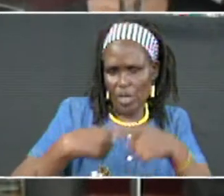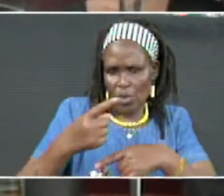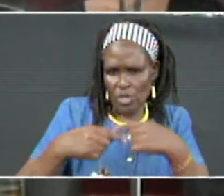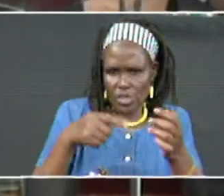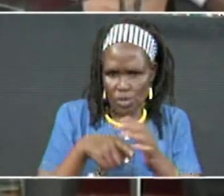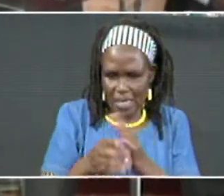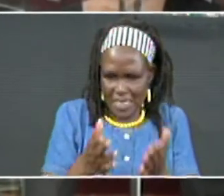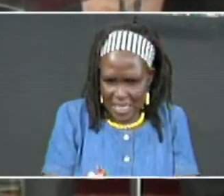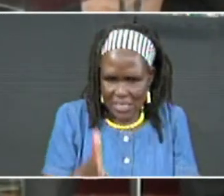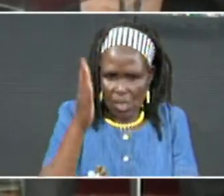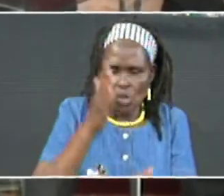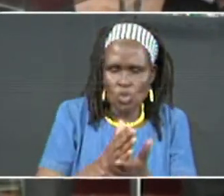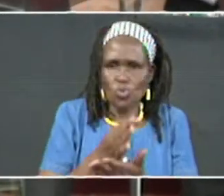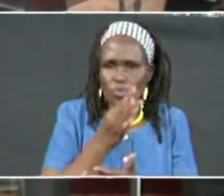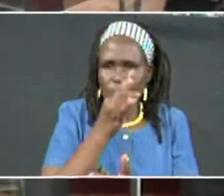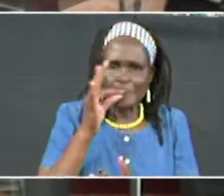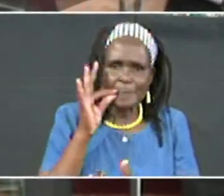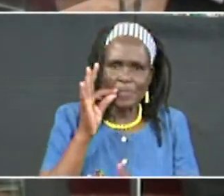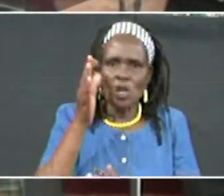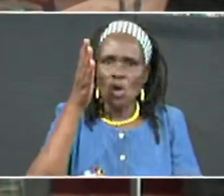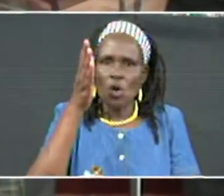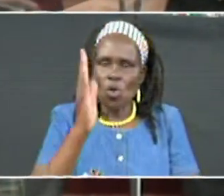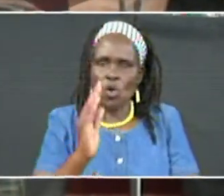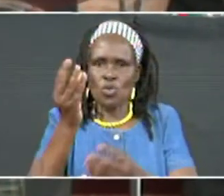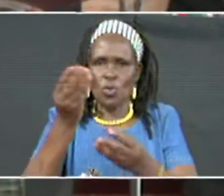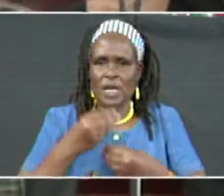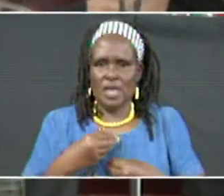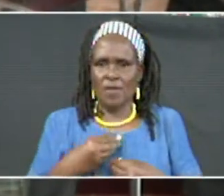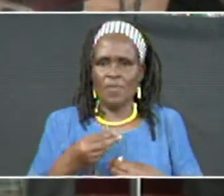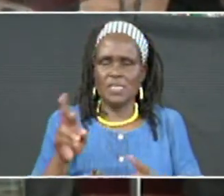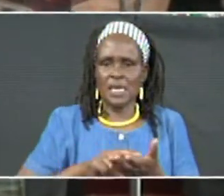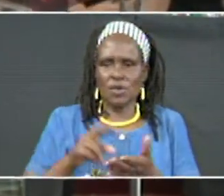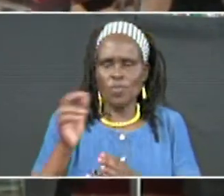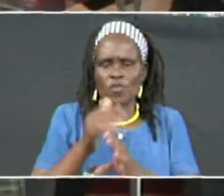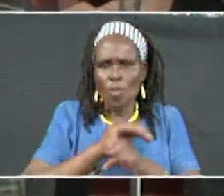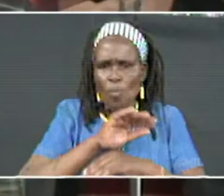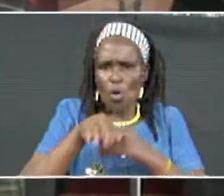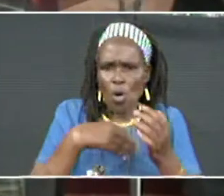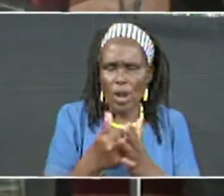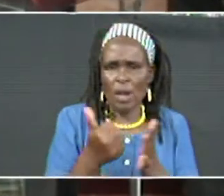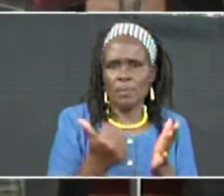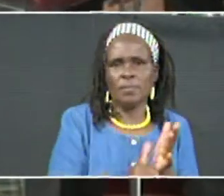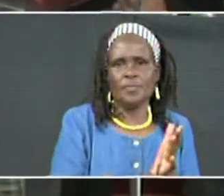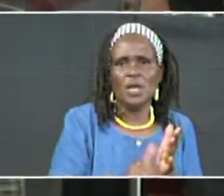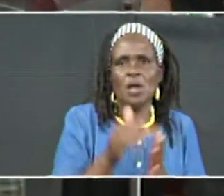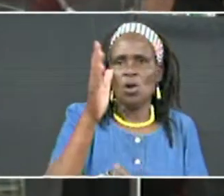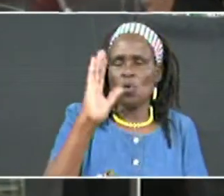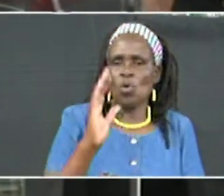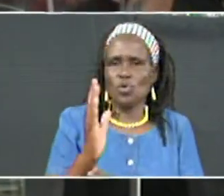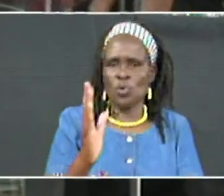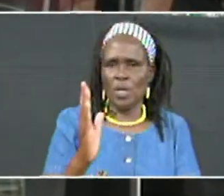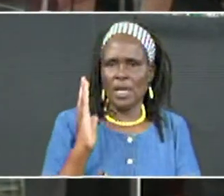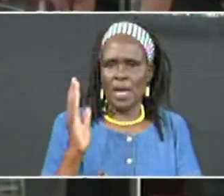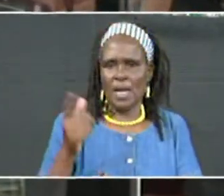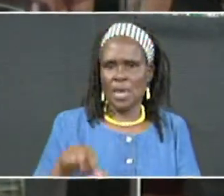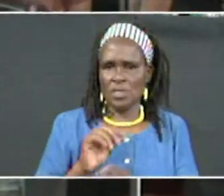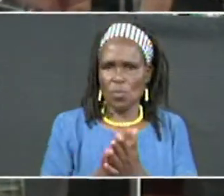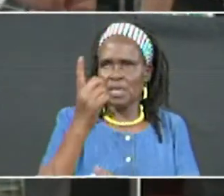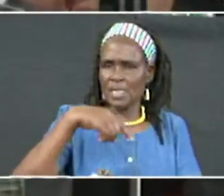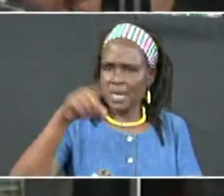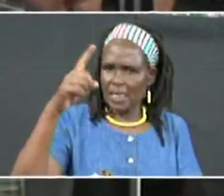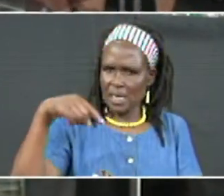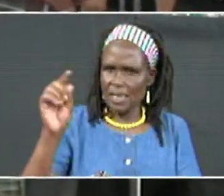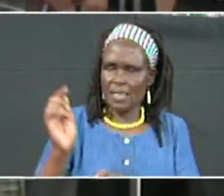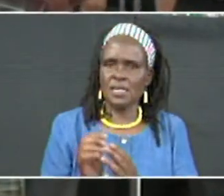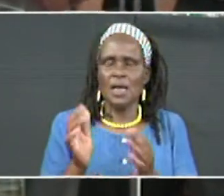fasting, God will grant us reprieve from all our troubles. That God will guard us with his righteousness and radiance. That